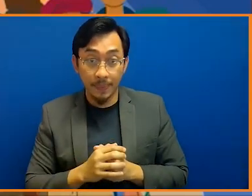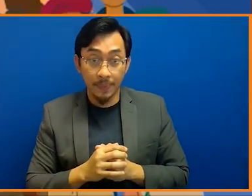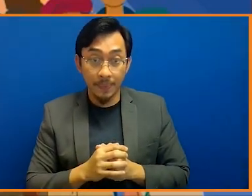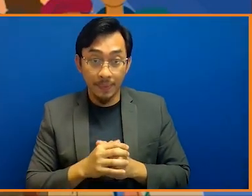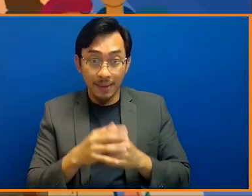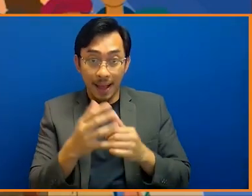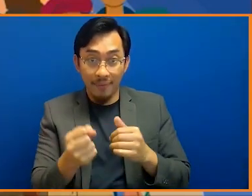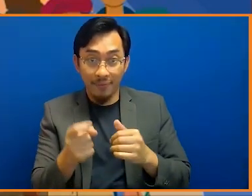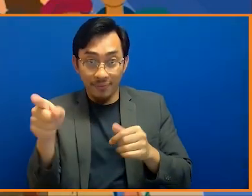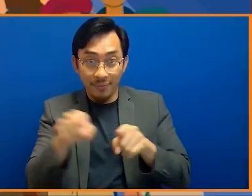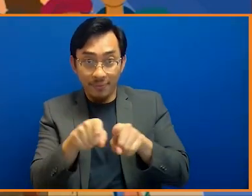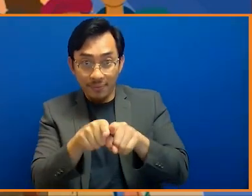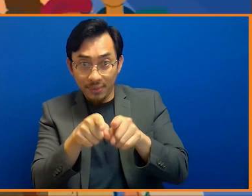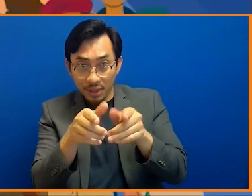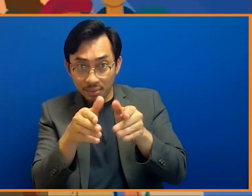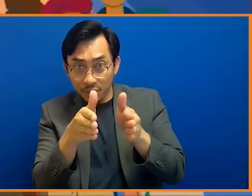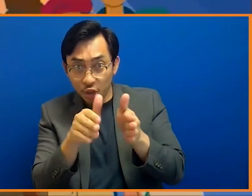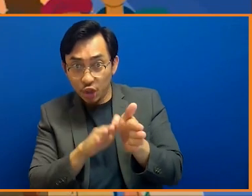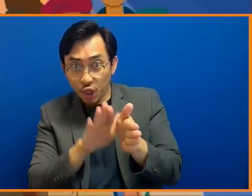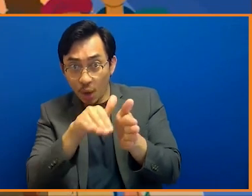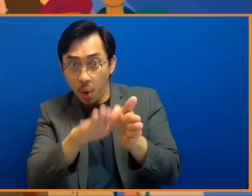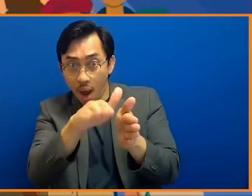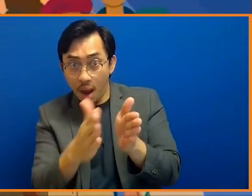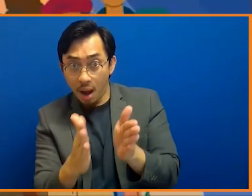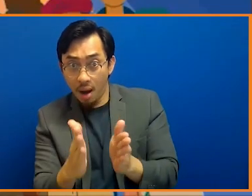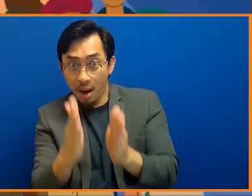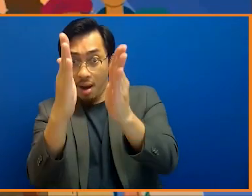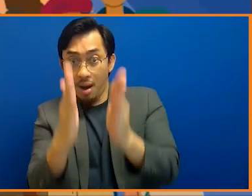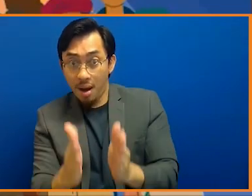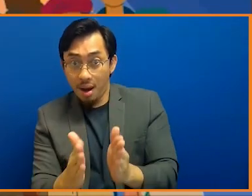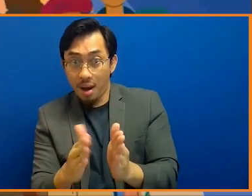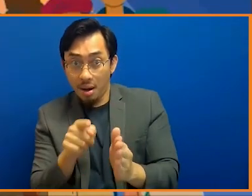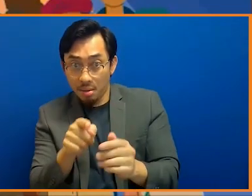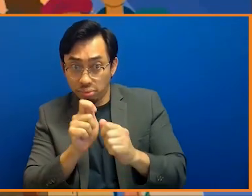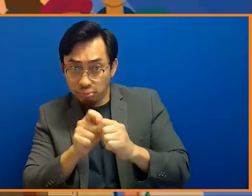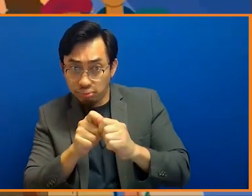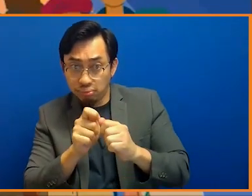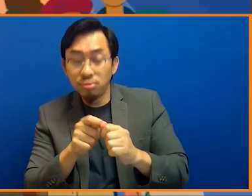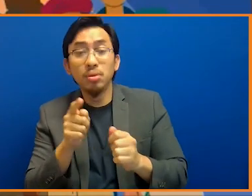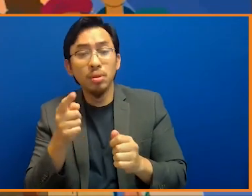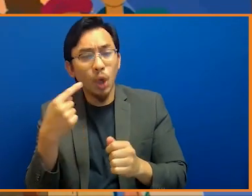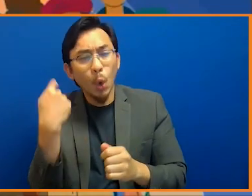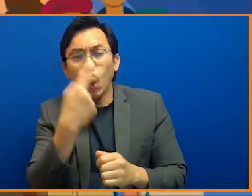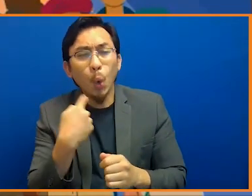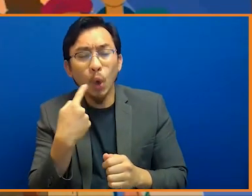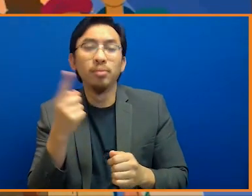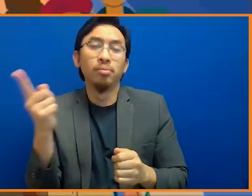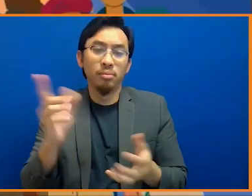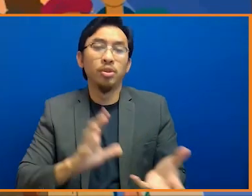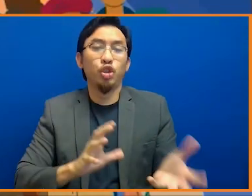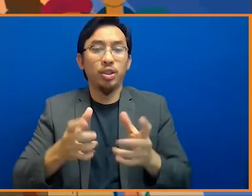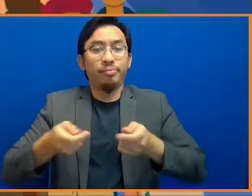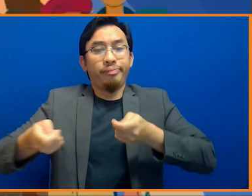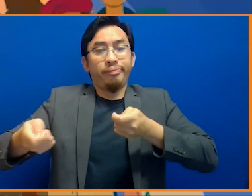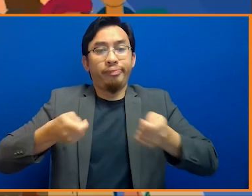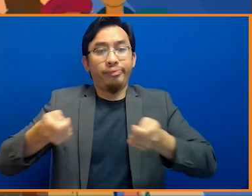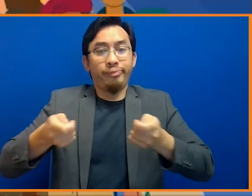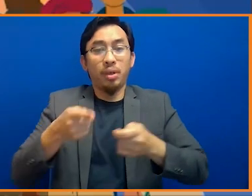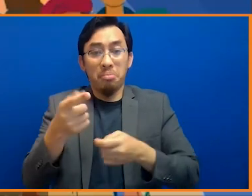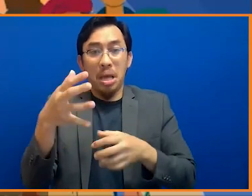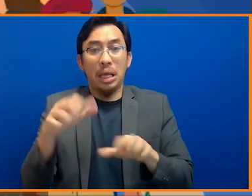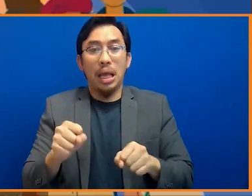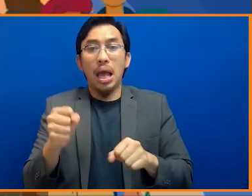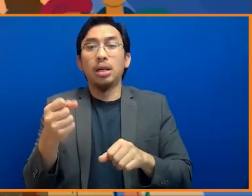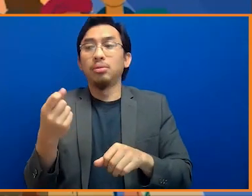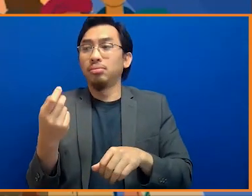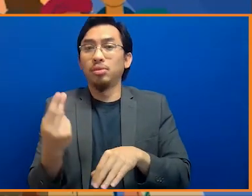a stairway over here. Actually, was designed by disaster management agency of the district, so people can use